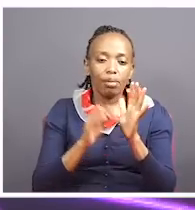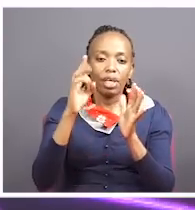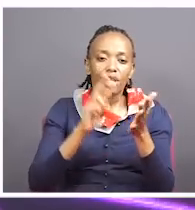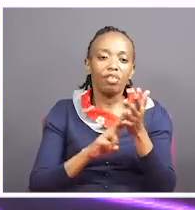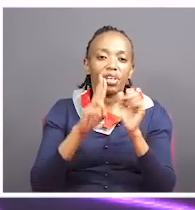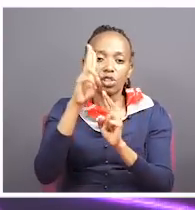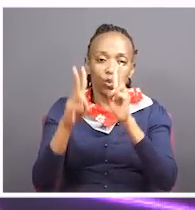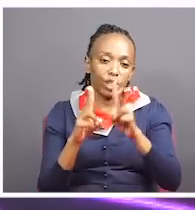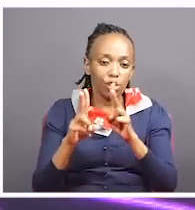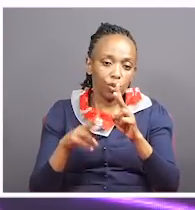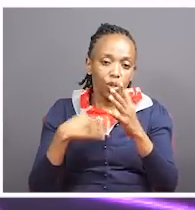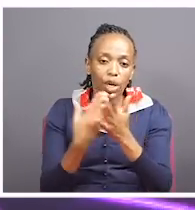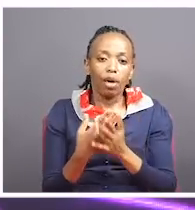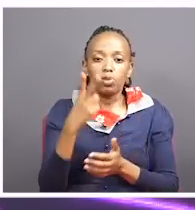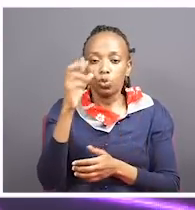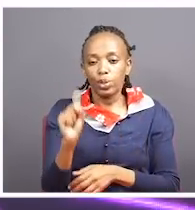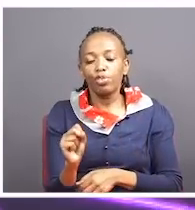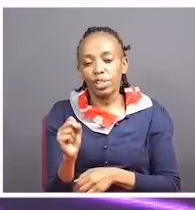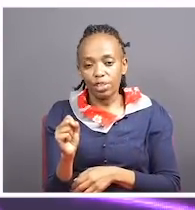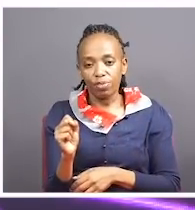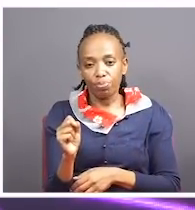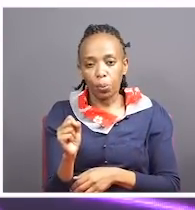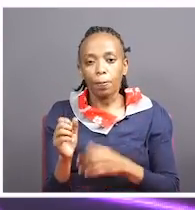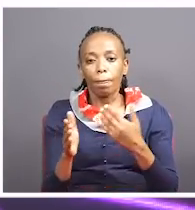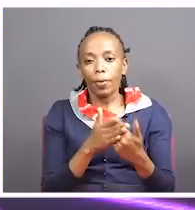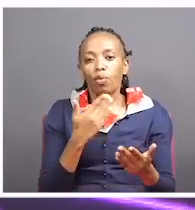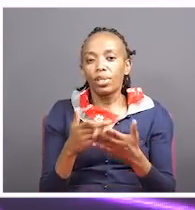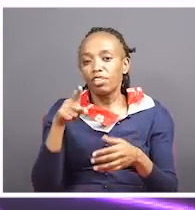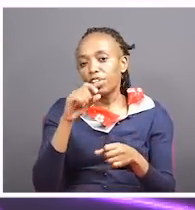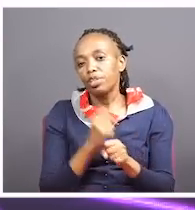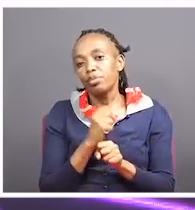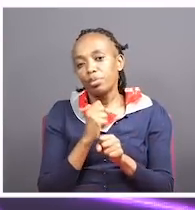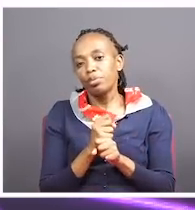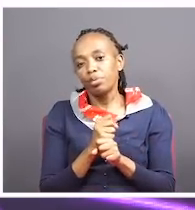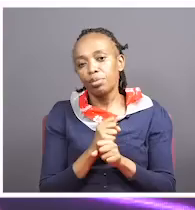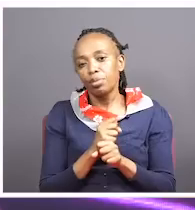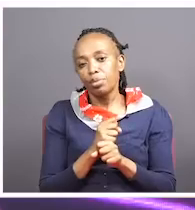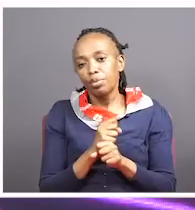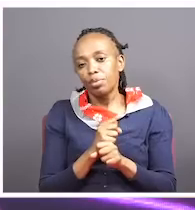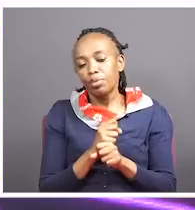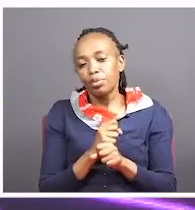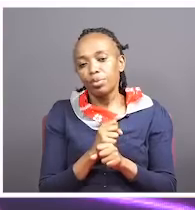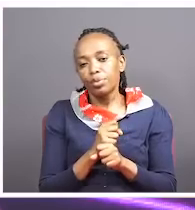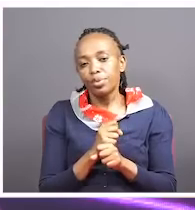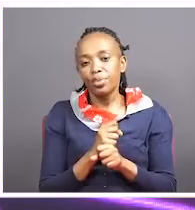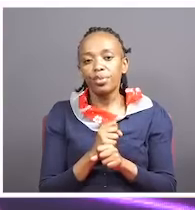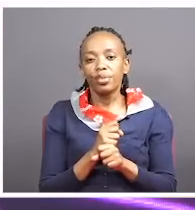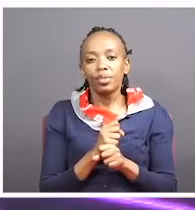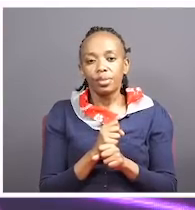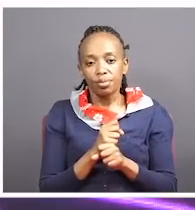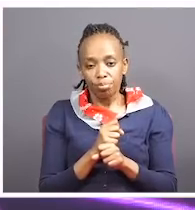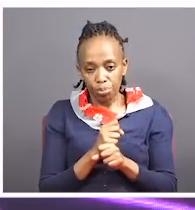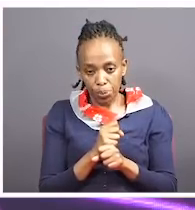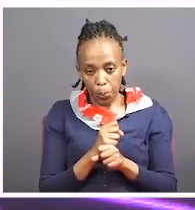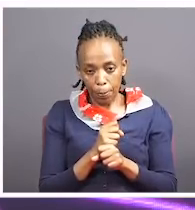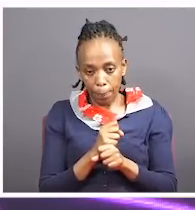3, verse 22 and 20 to 25, whatever you do, and mark, if you want to underline a